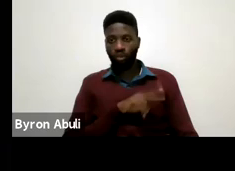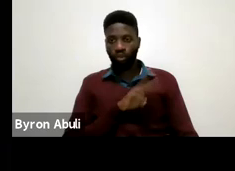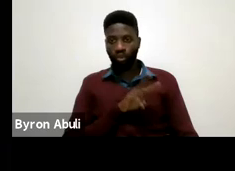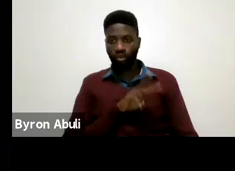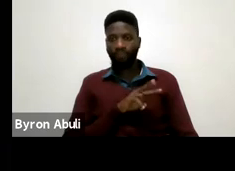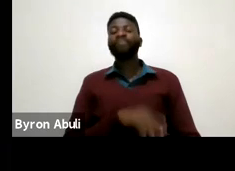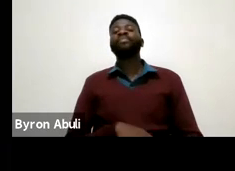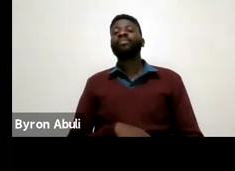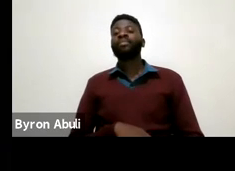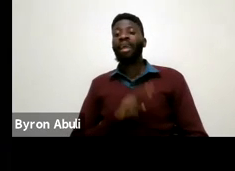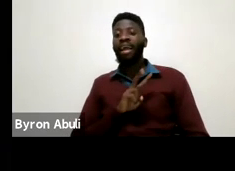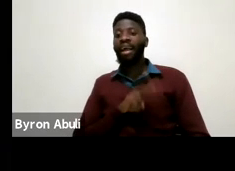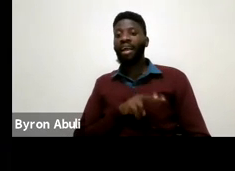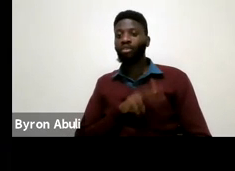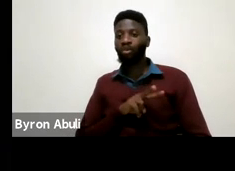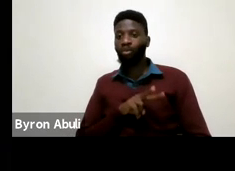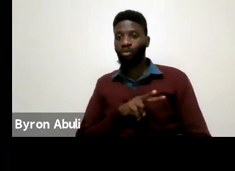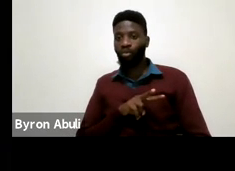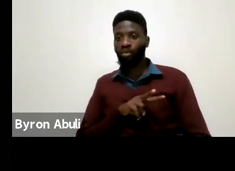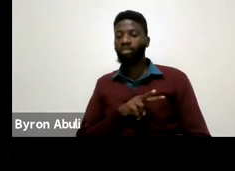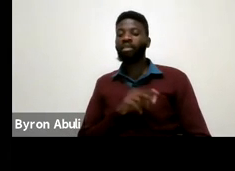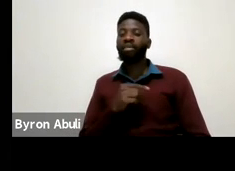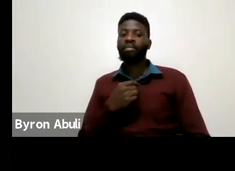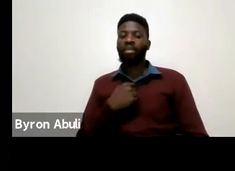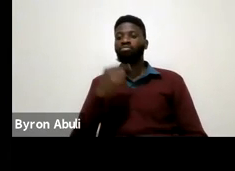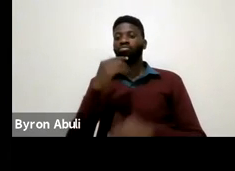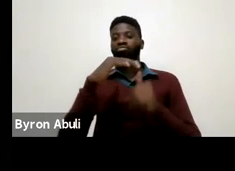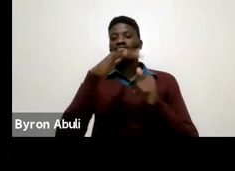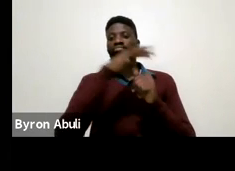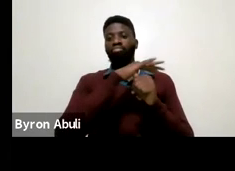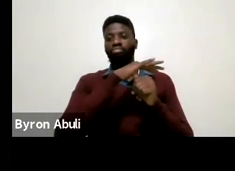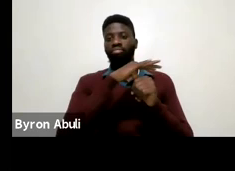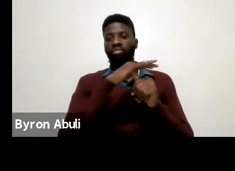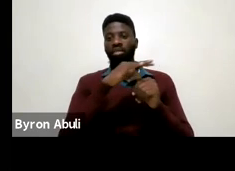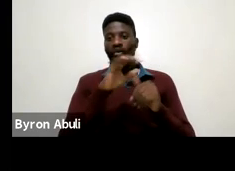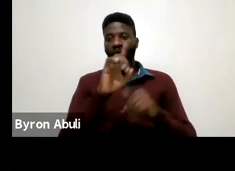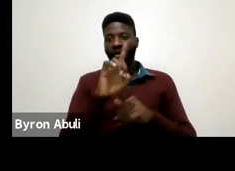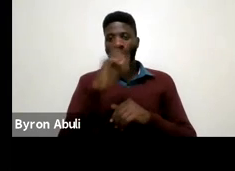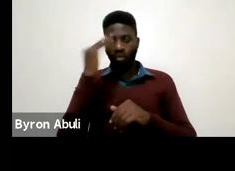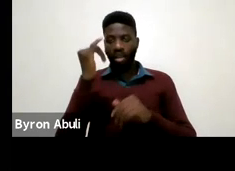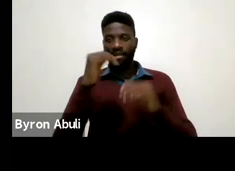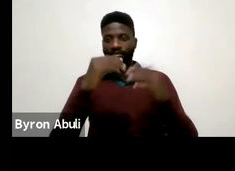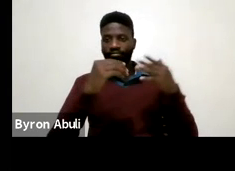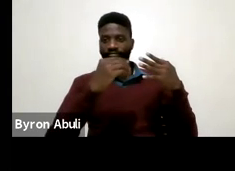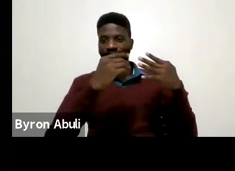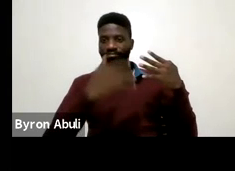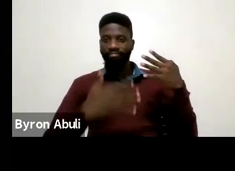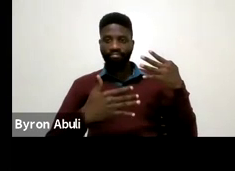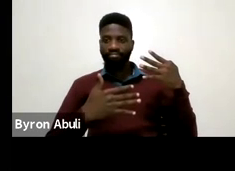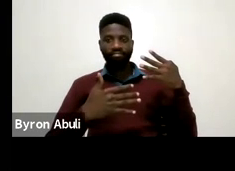Attitude, attitude, attitude. I have put it in number one because the rest cannot be achieved unless you work on your attitude.